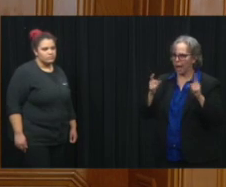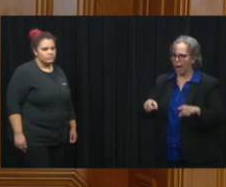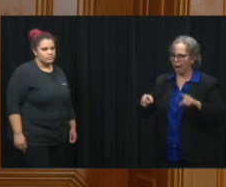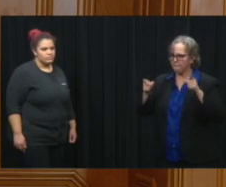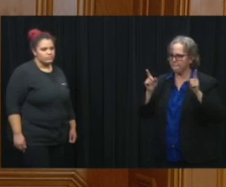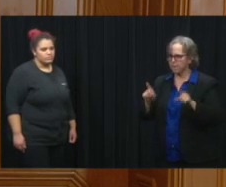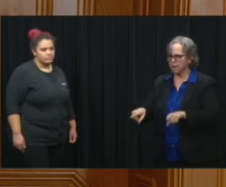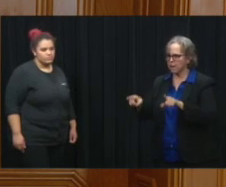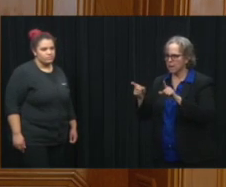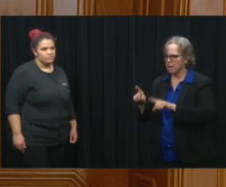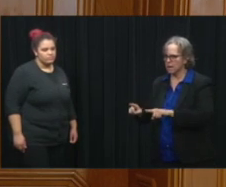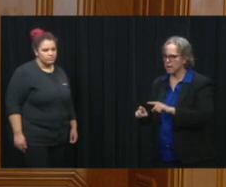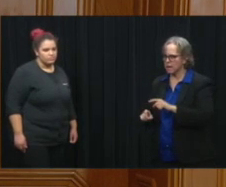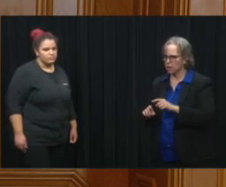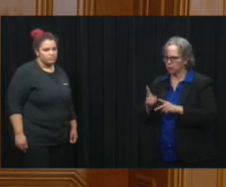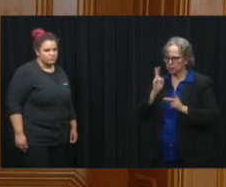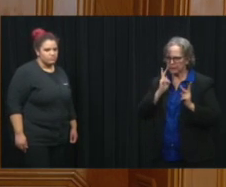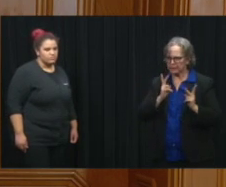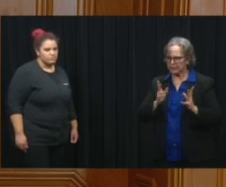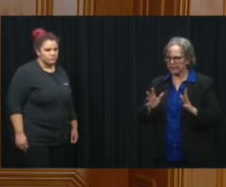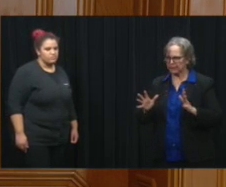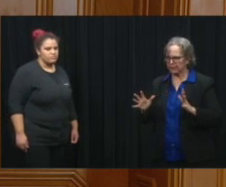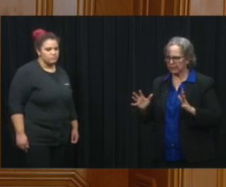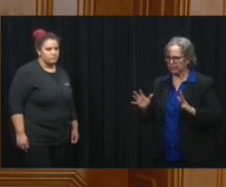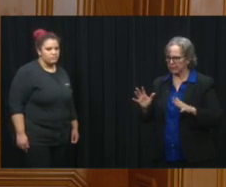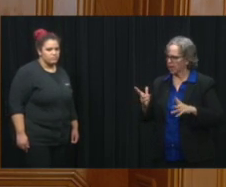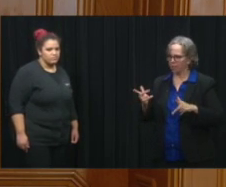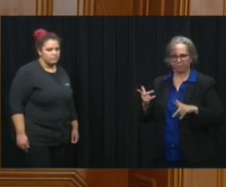indicates that it's coming. It's already here.